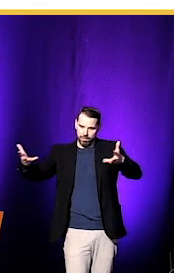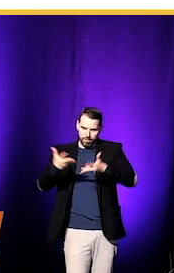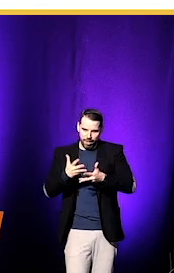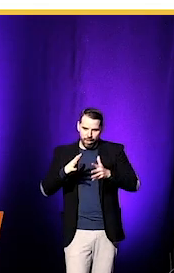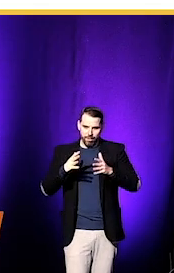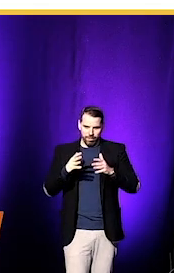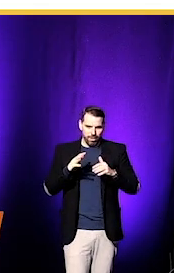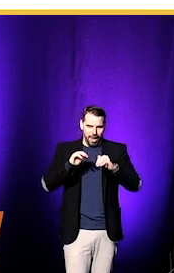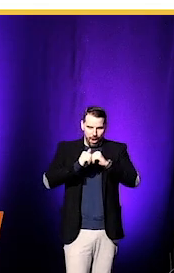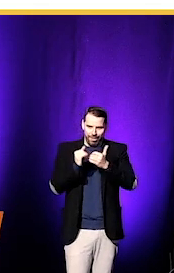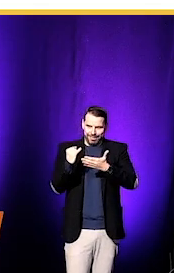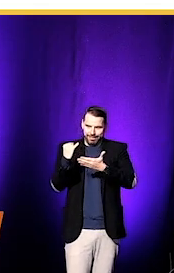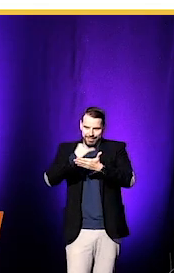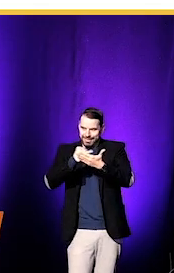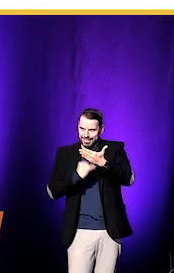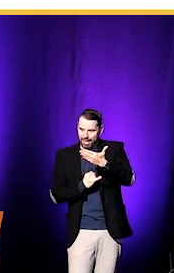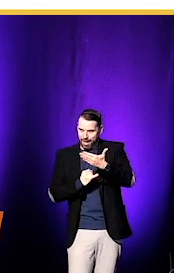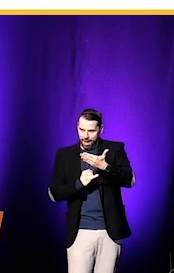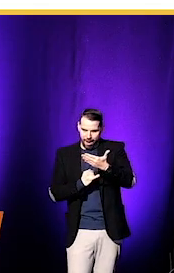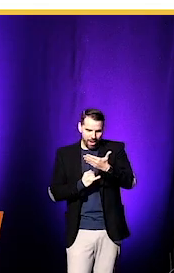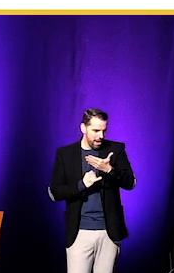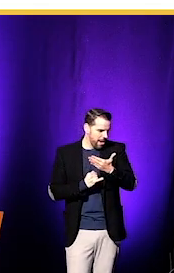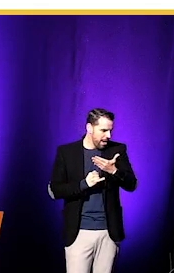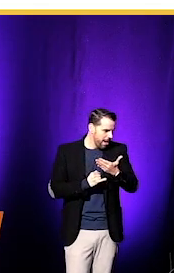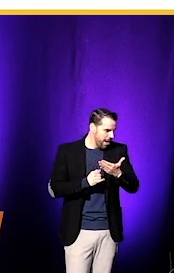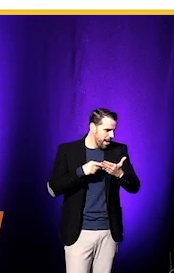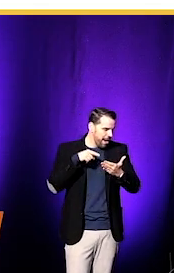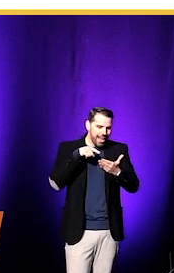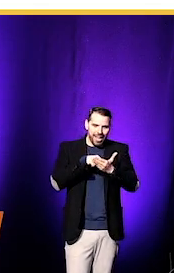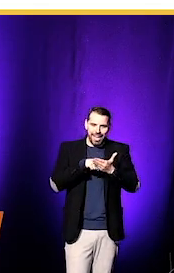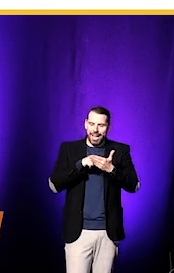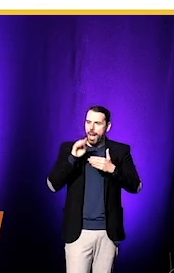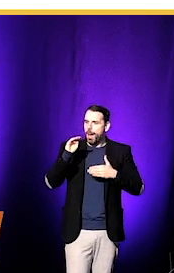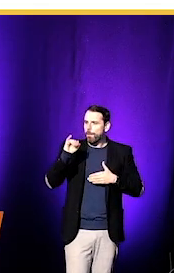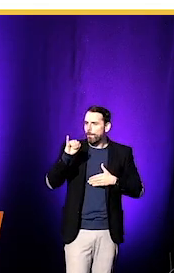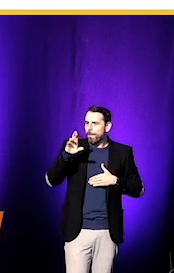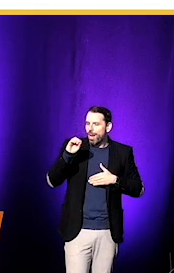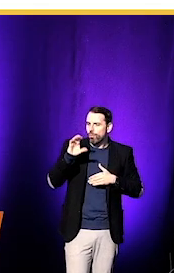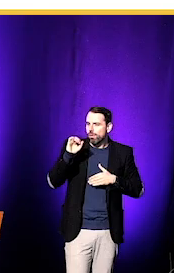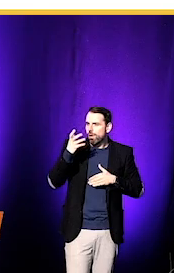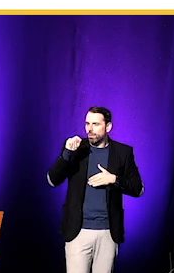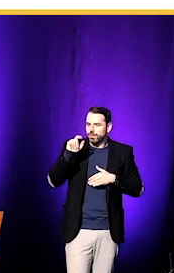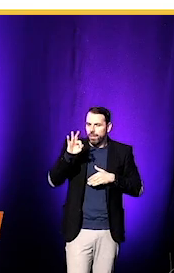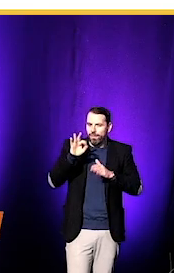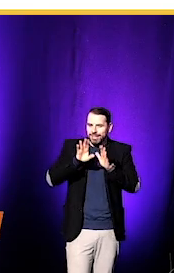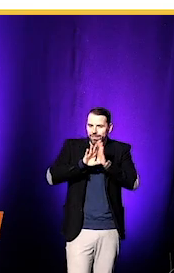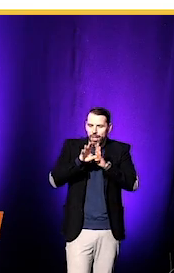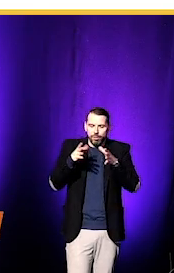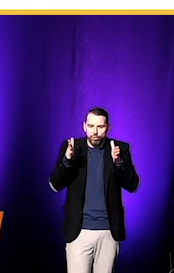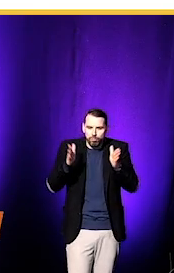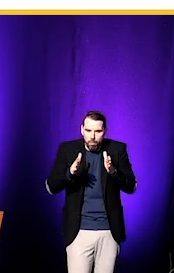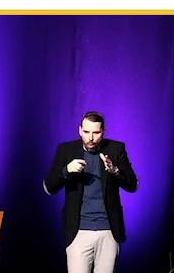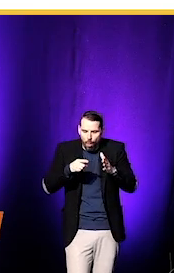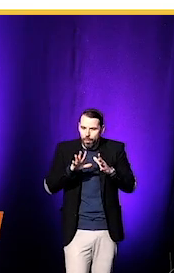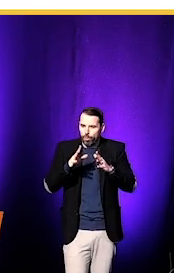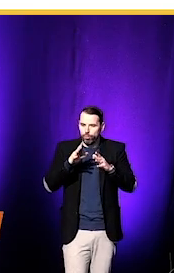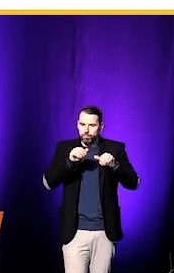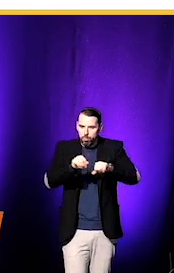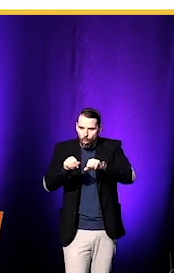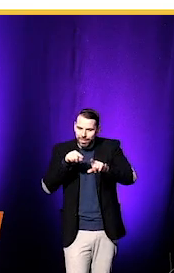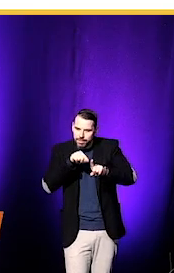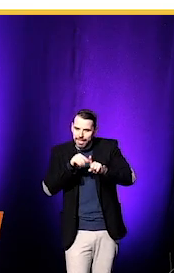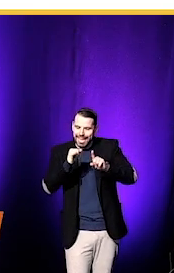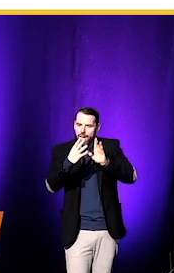these these were design micro-contexts of development, small instantiations of possible